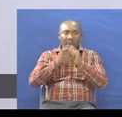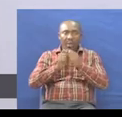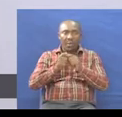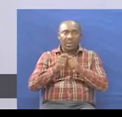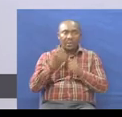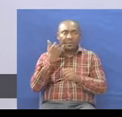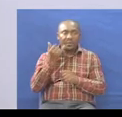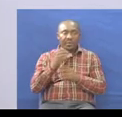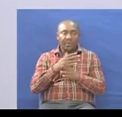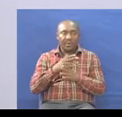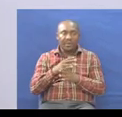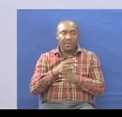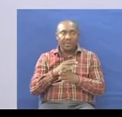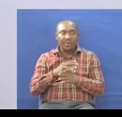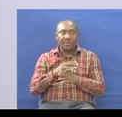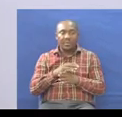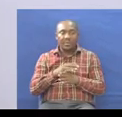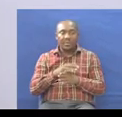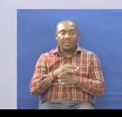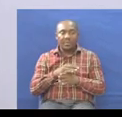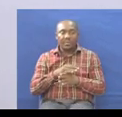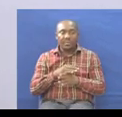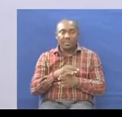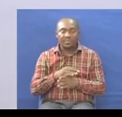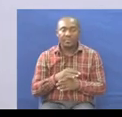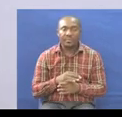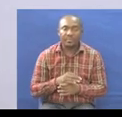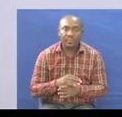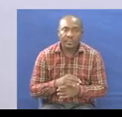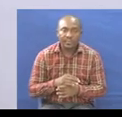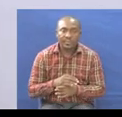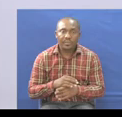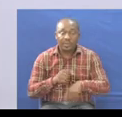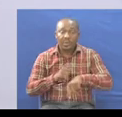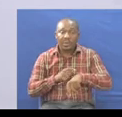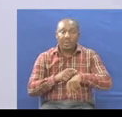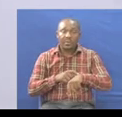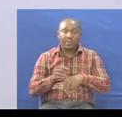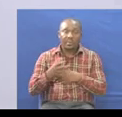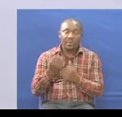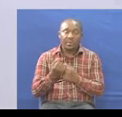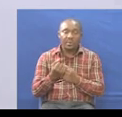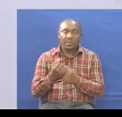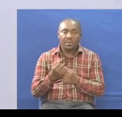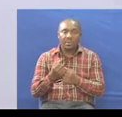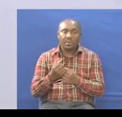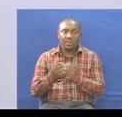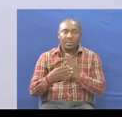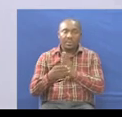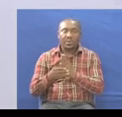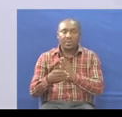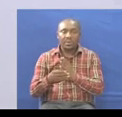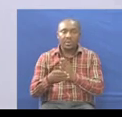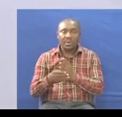the correct information to someone about the time, because you may lead the problem and